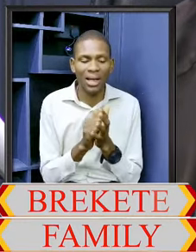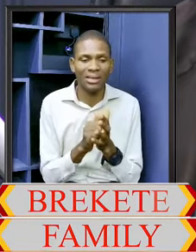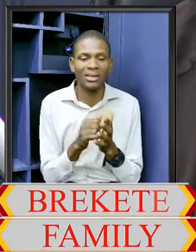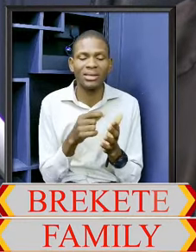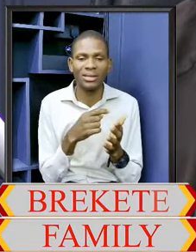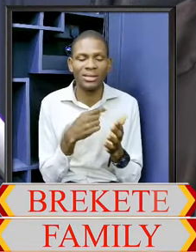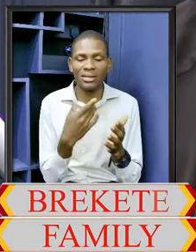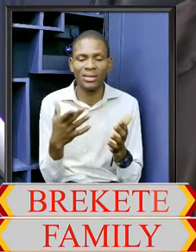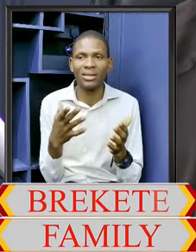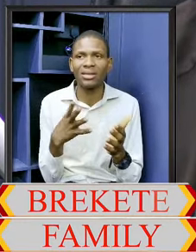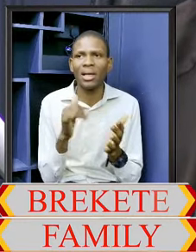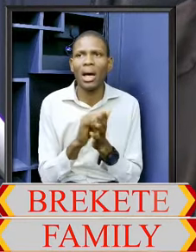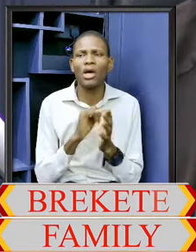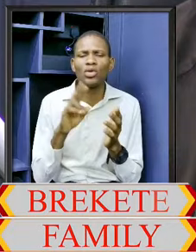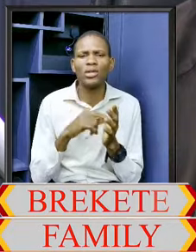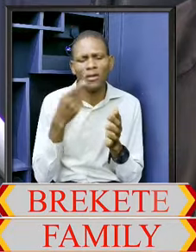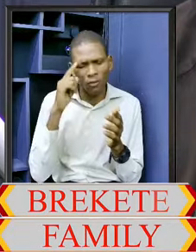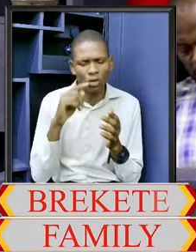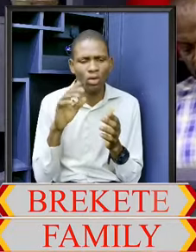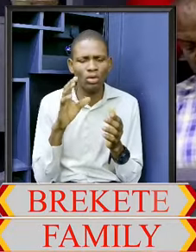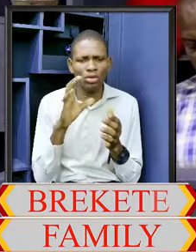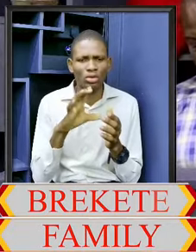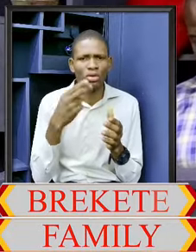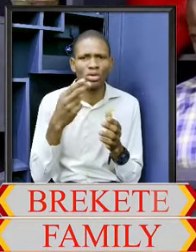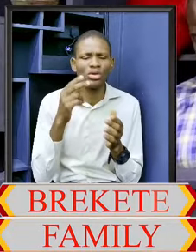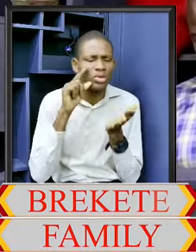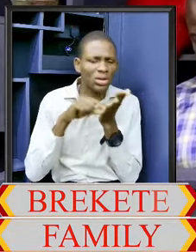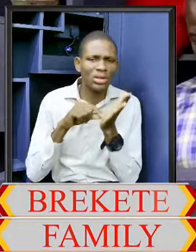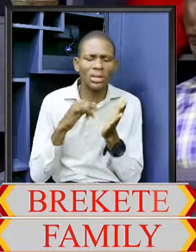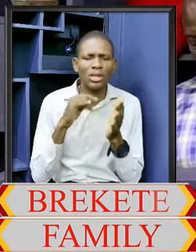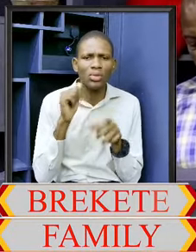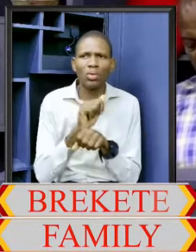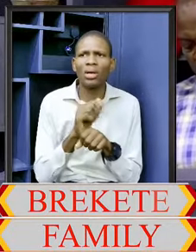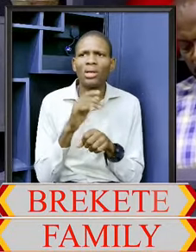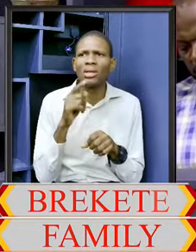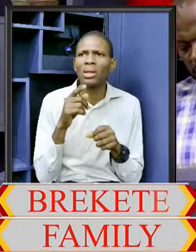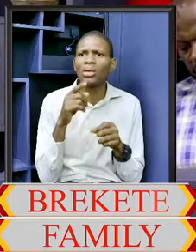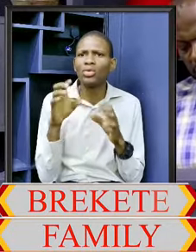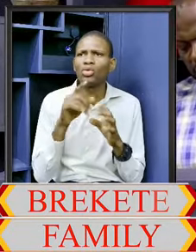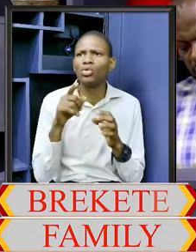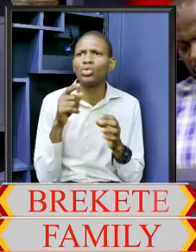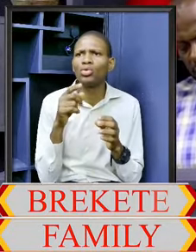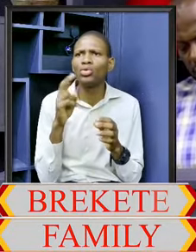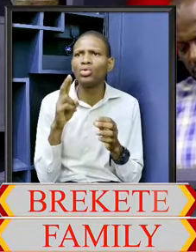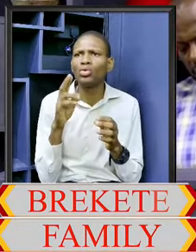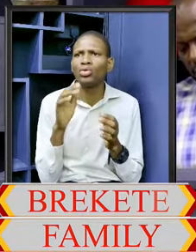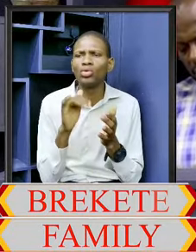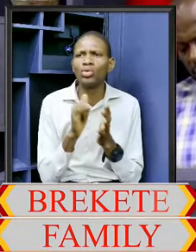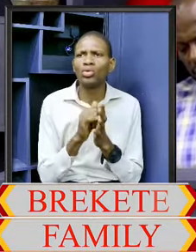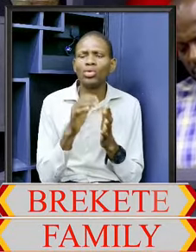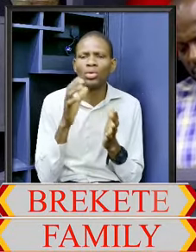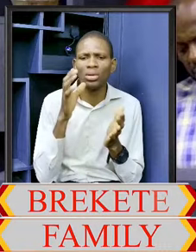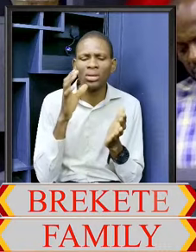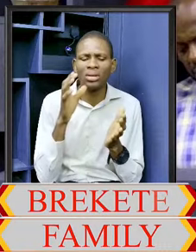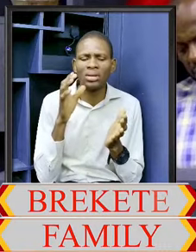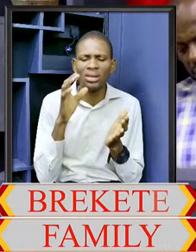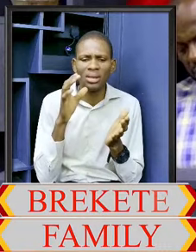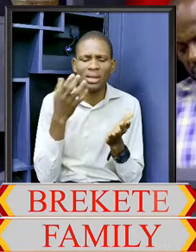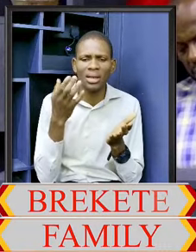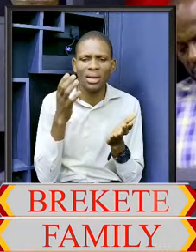chicken. You know, it work. Somebody was saying, you didn't use those chemicals that they used